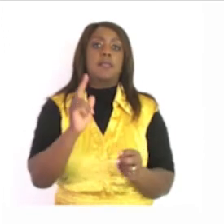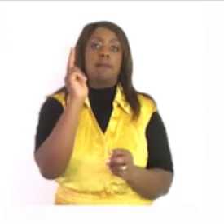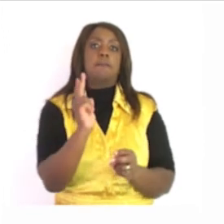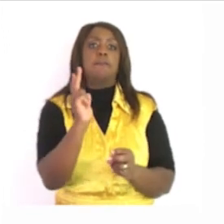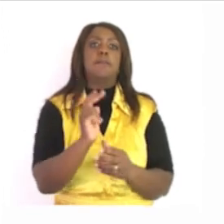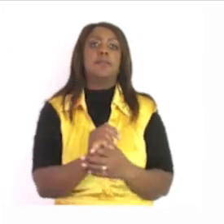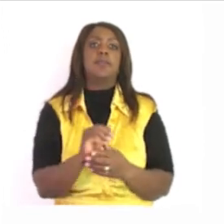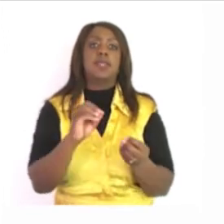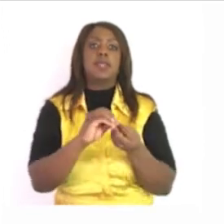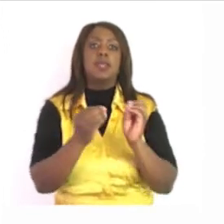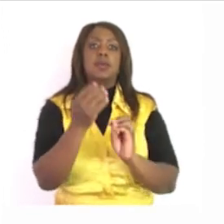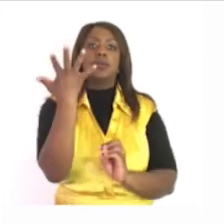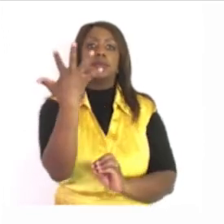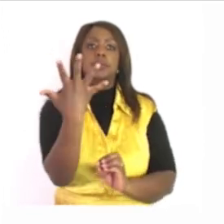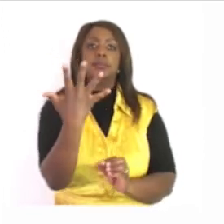Question 5.